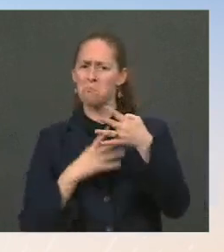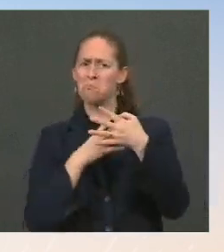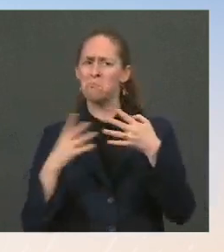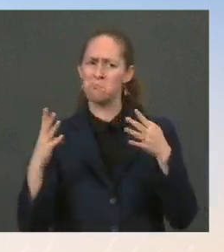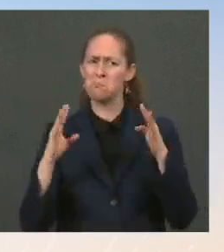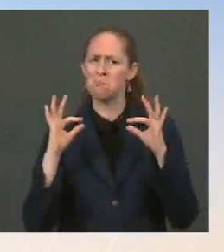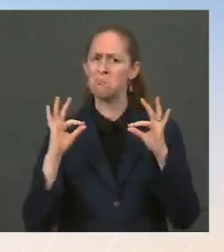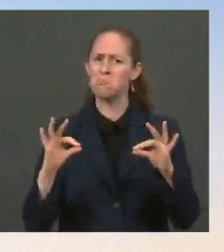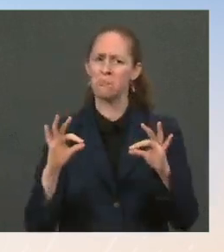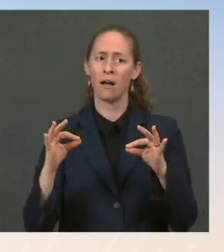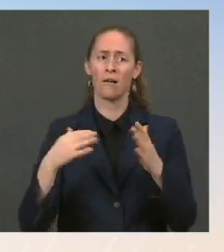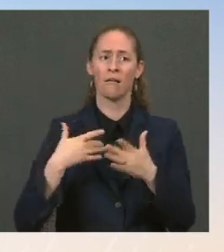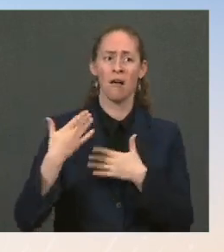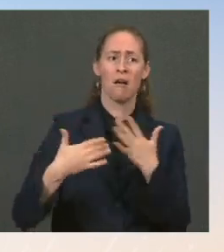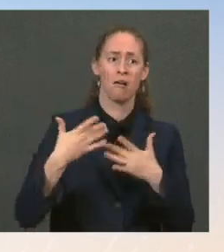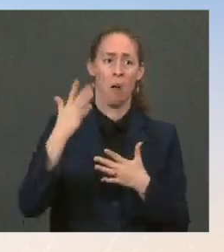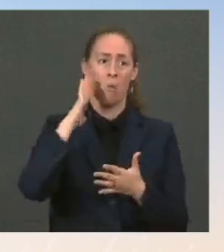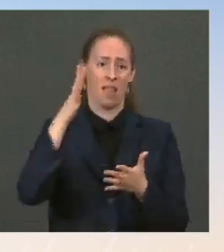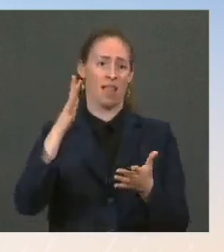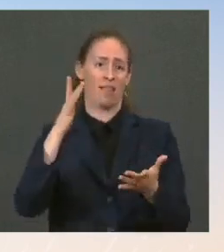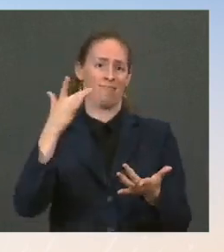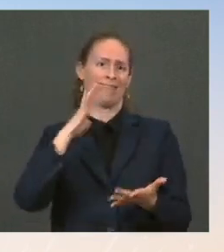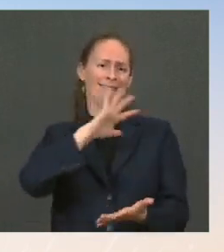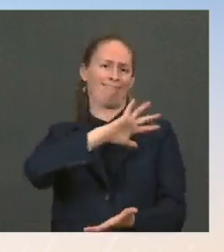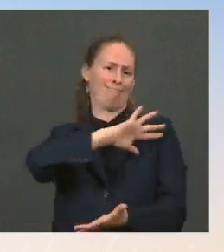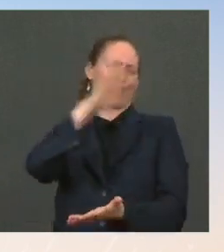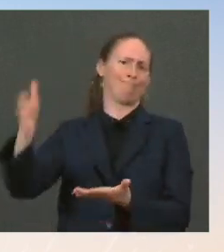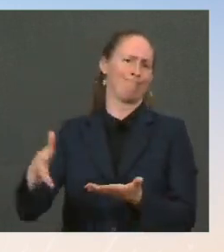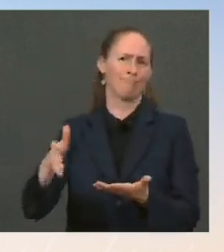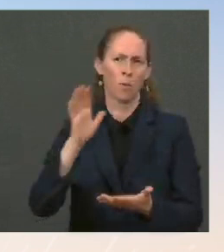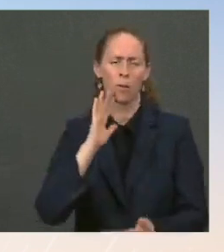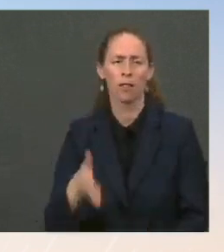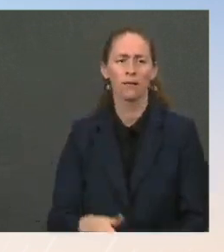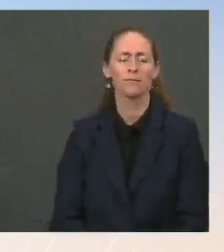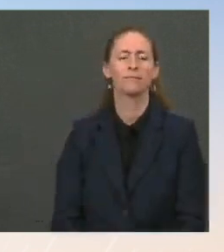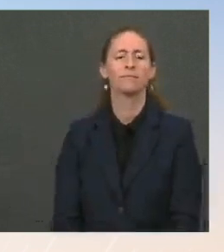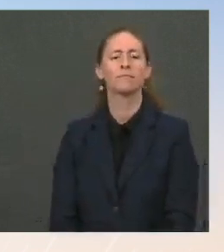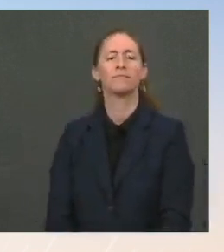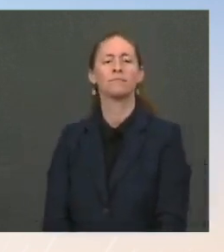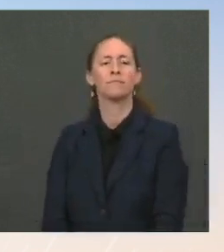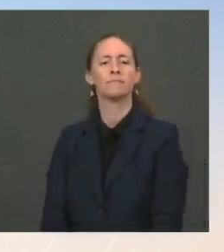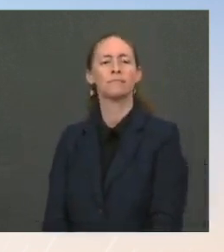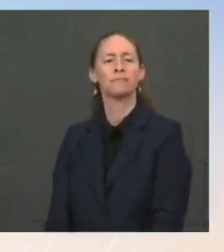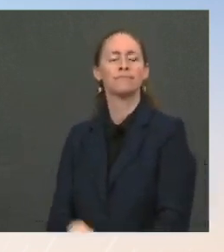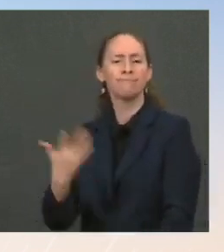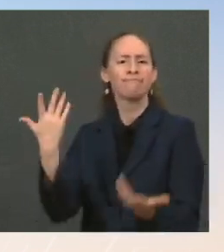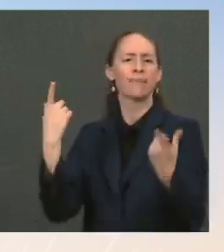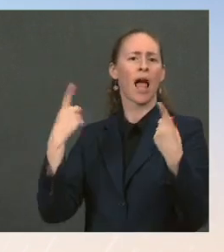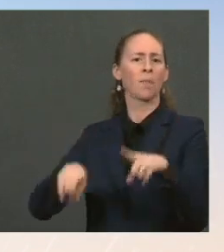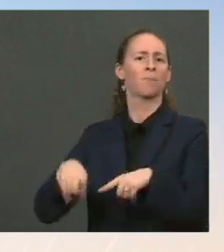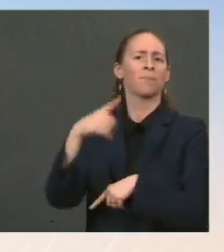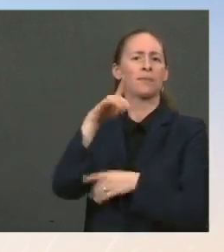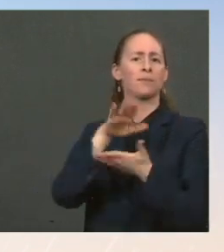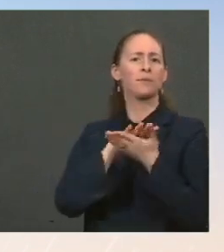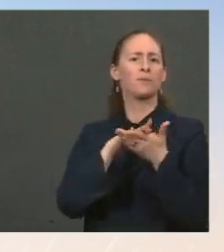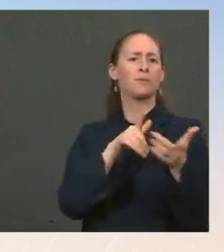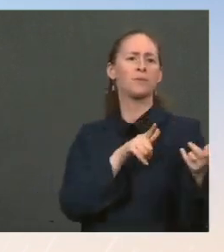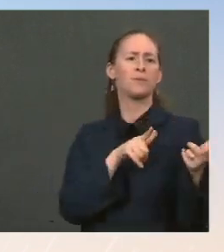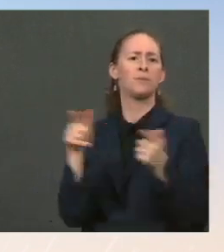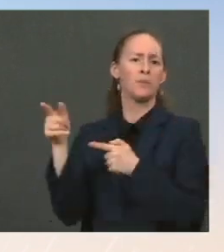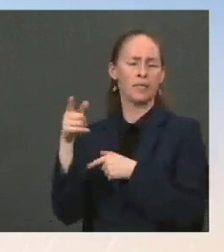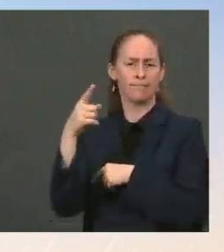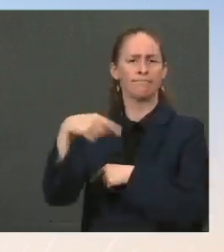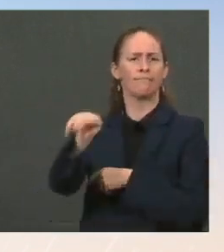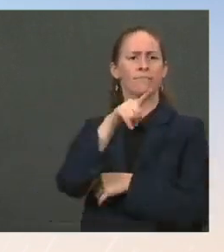also quadruple by December. There was a school shooting in Texas today. The school safety group Everytown says that this year has